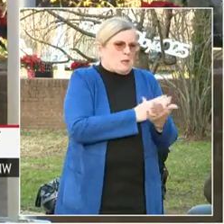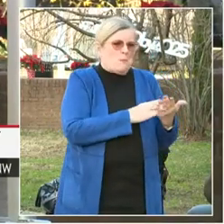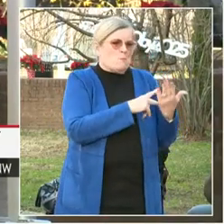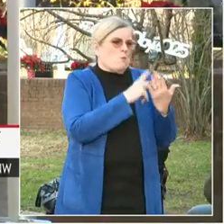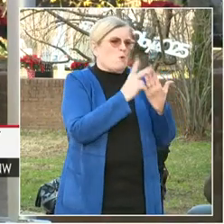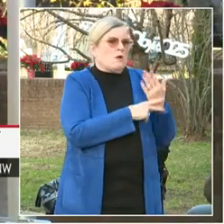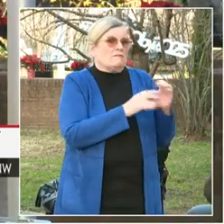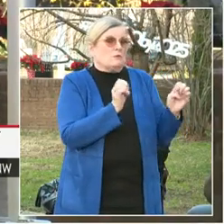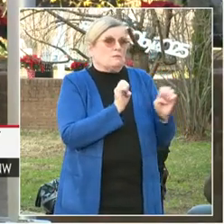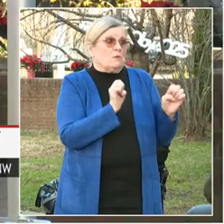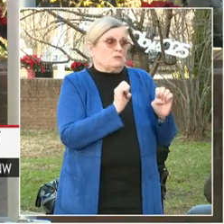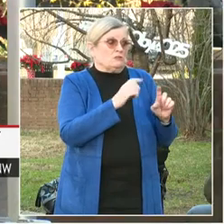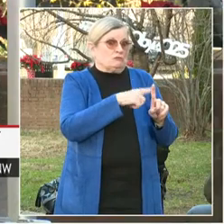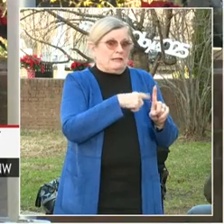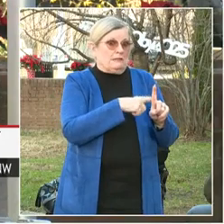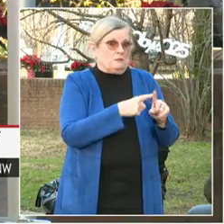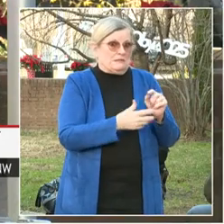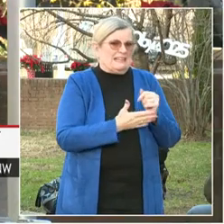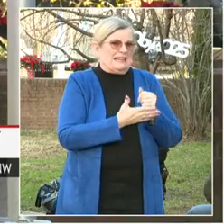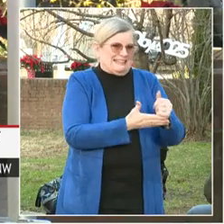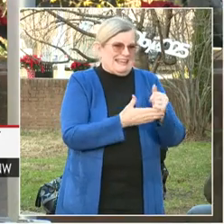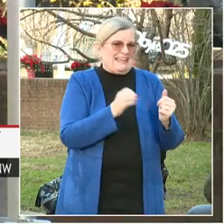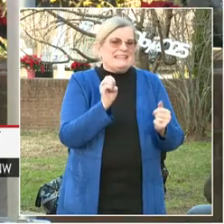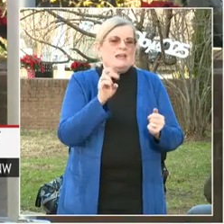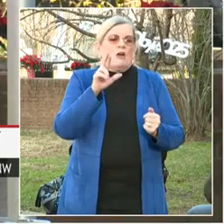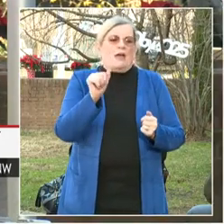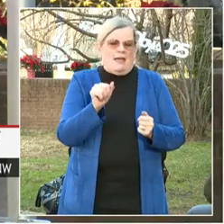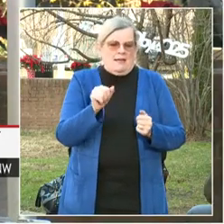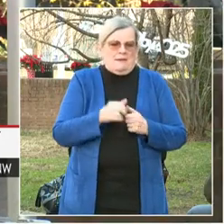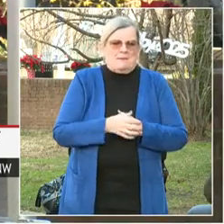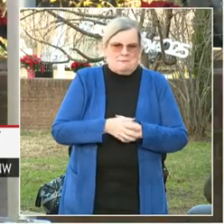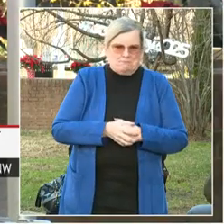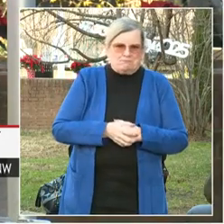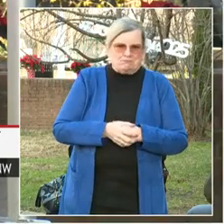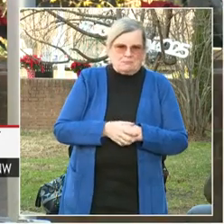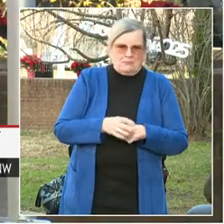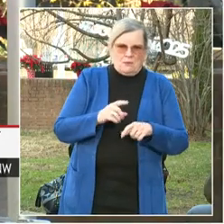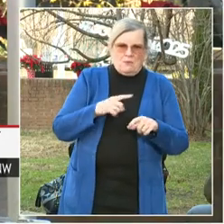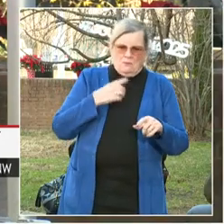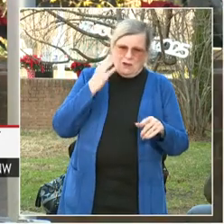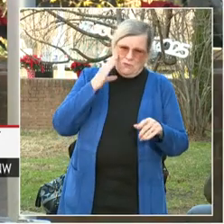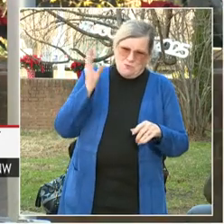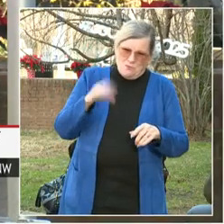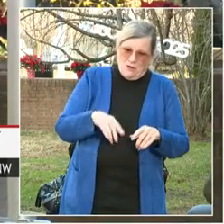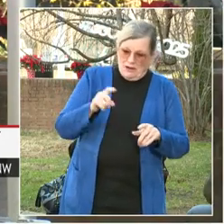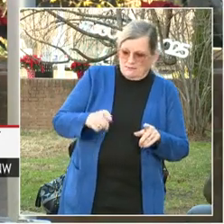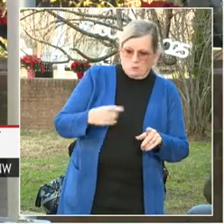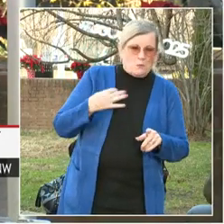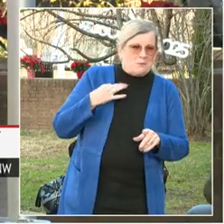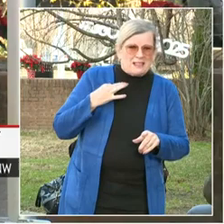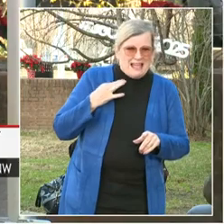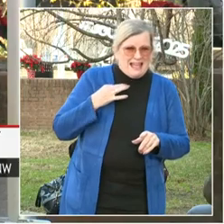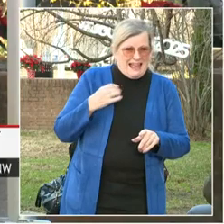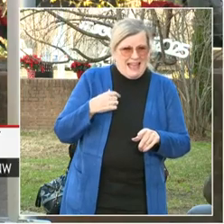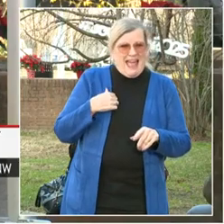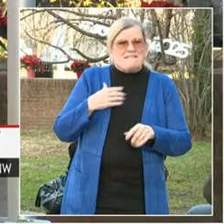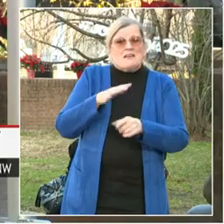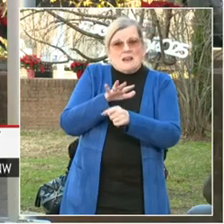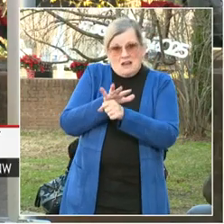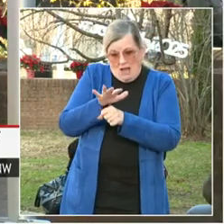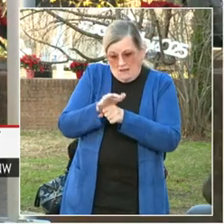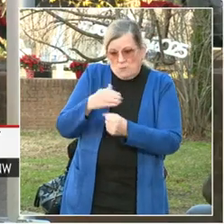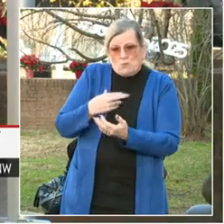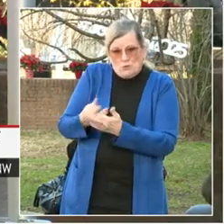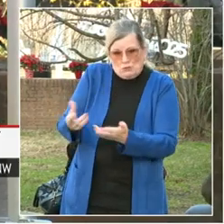programs for DC residents too. So people have to apply. I feel very certain that we have enough resources out there to help people who